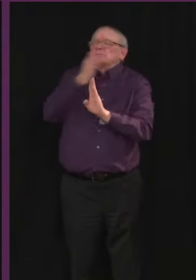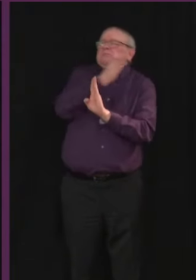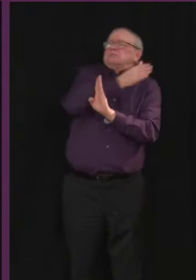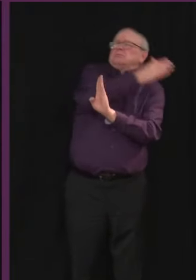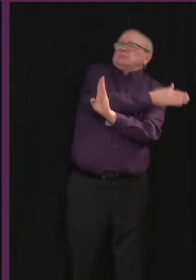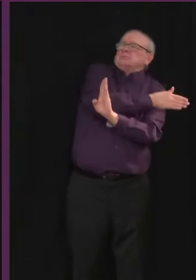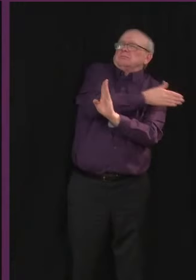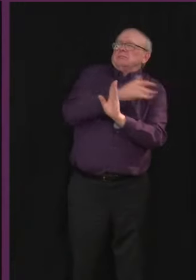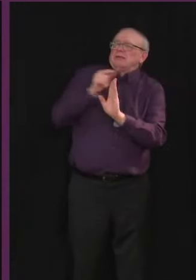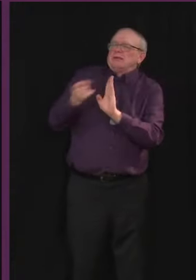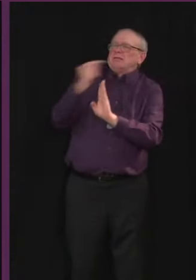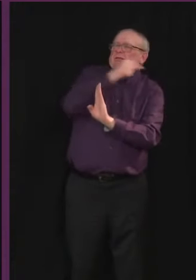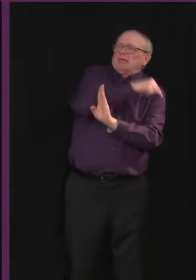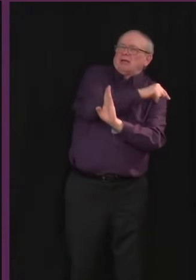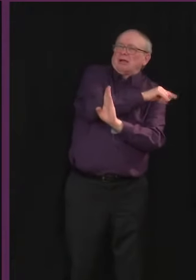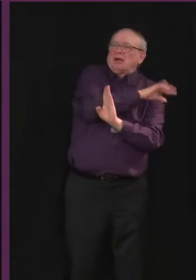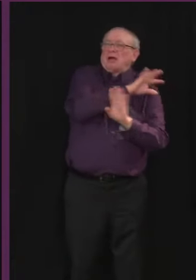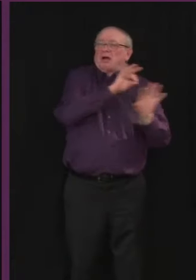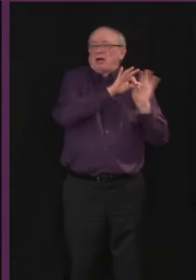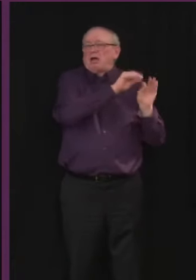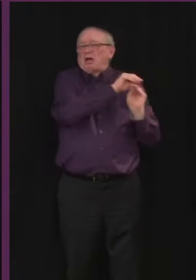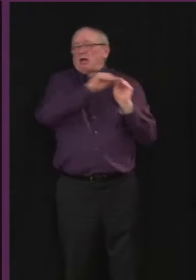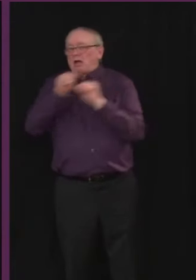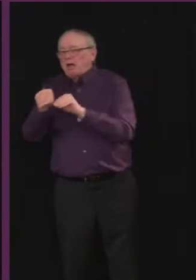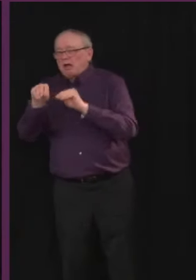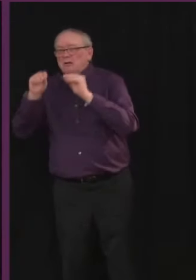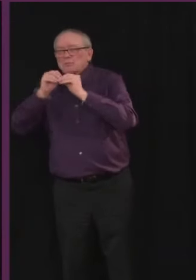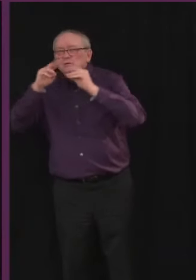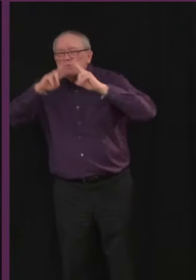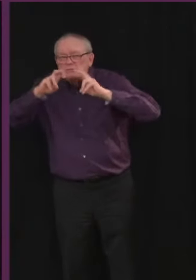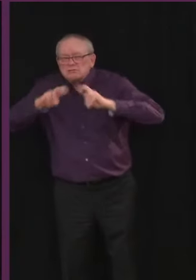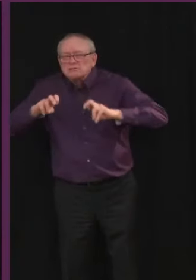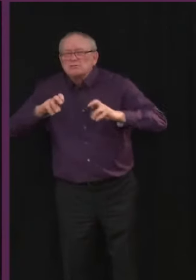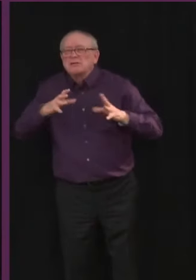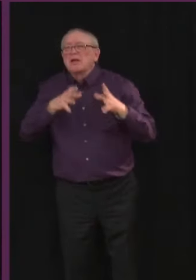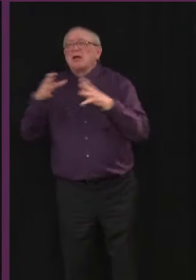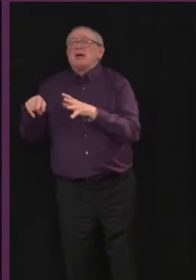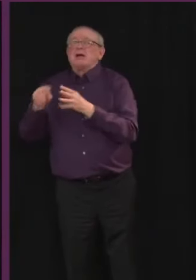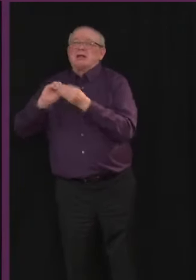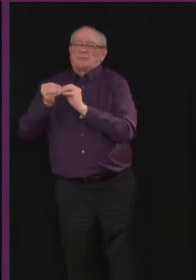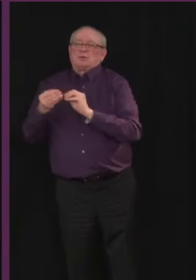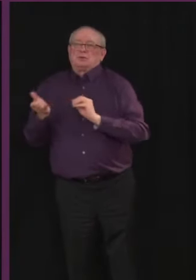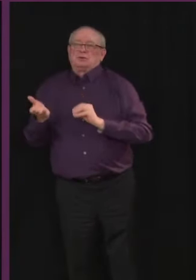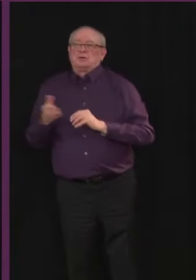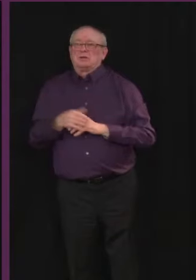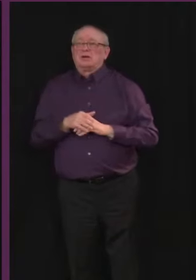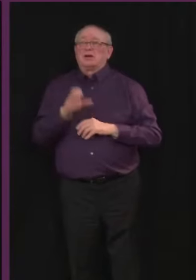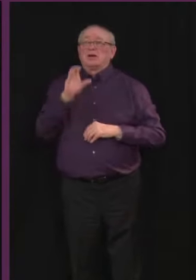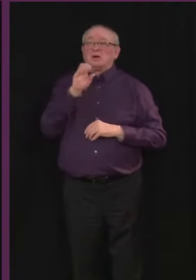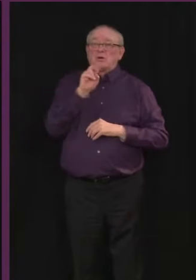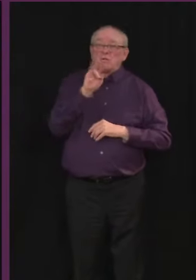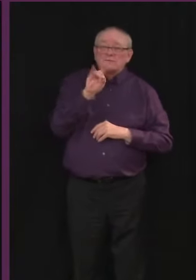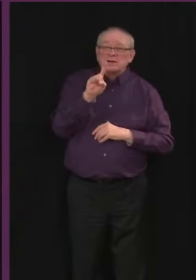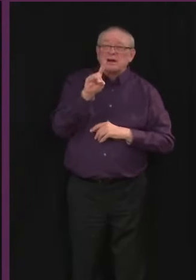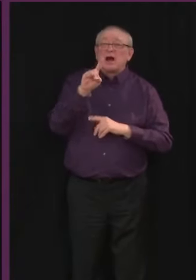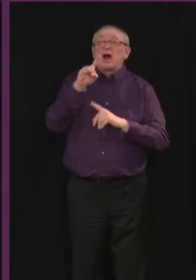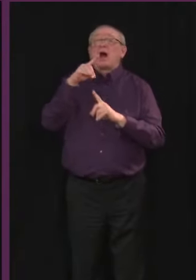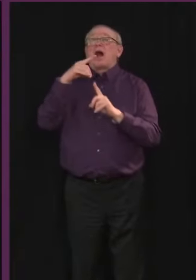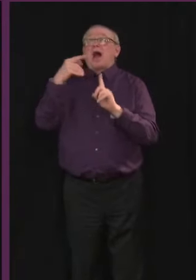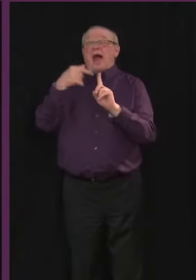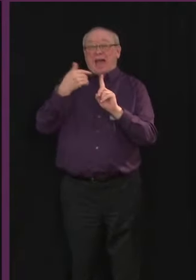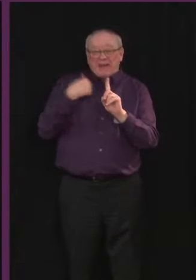to increase the speed with which we move those tests from a COVID positive through to the screening process for